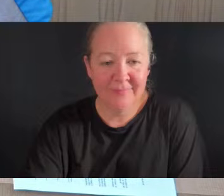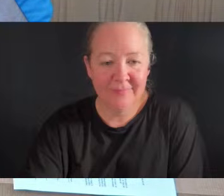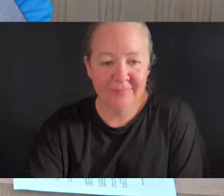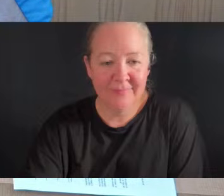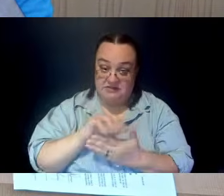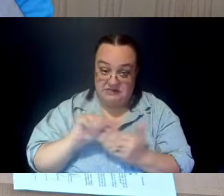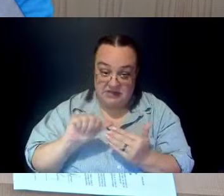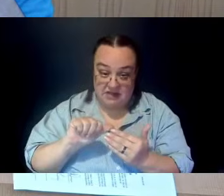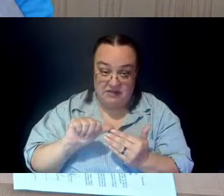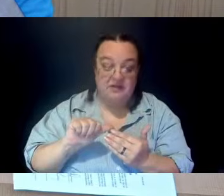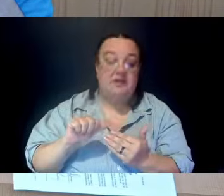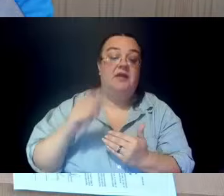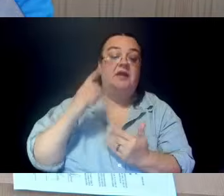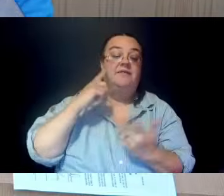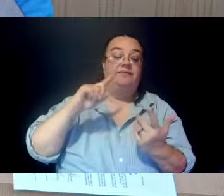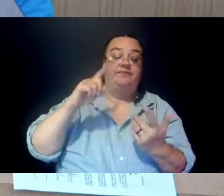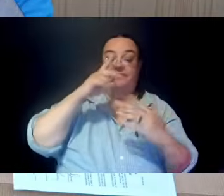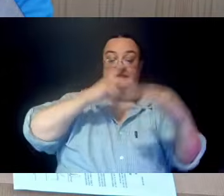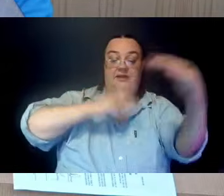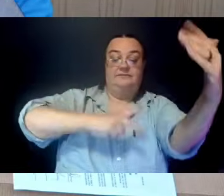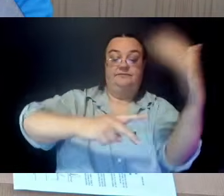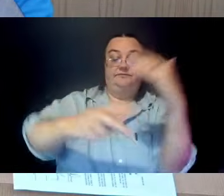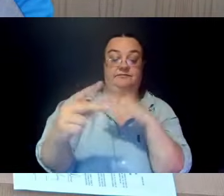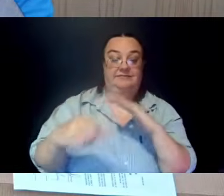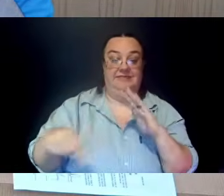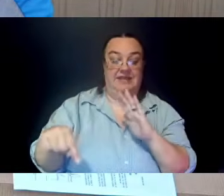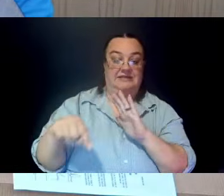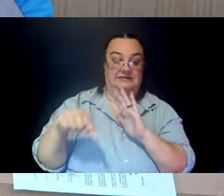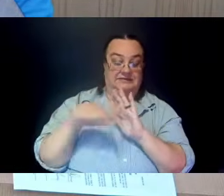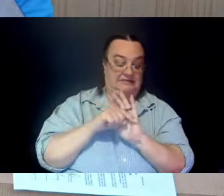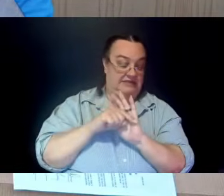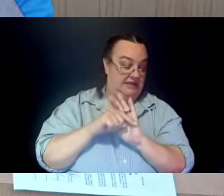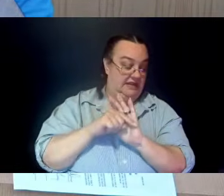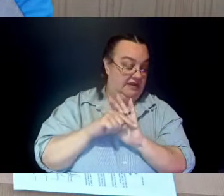$11,537,000 for an anticipated deficit of